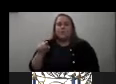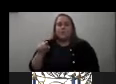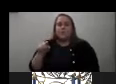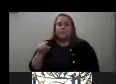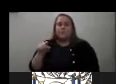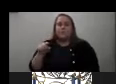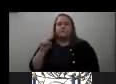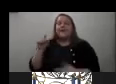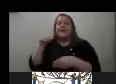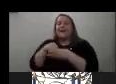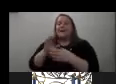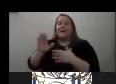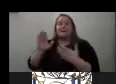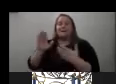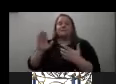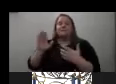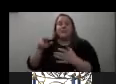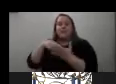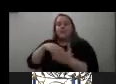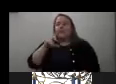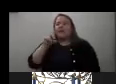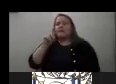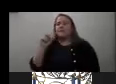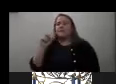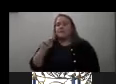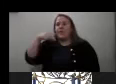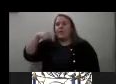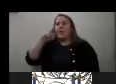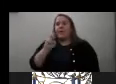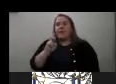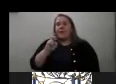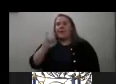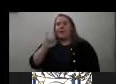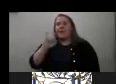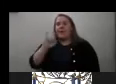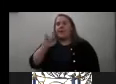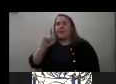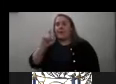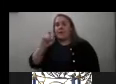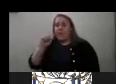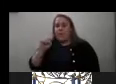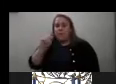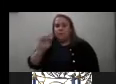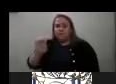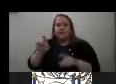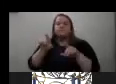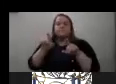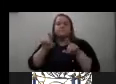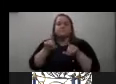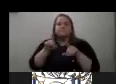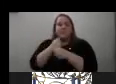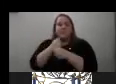Don Quixote in 1965, and then also created the Diamonds section of Jewels for